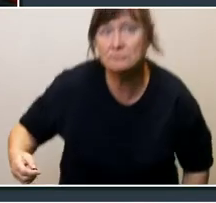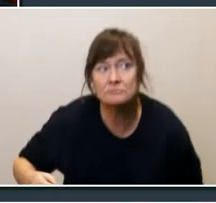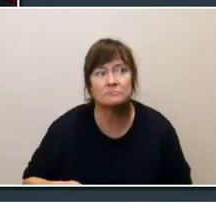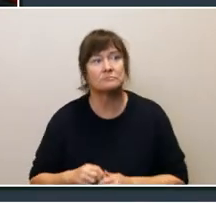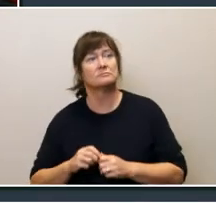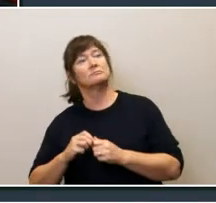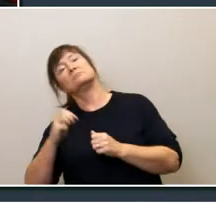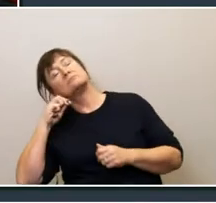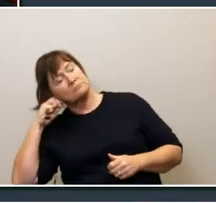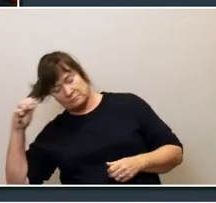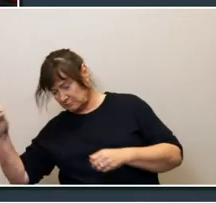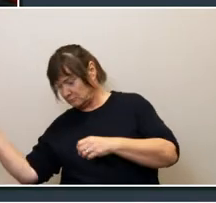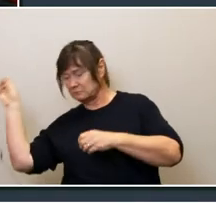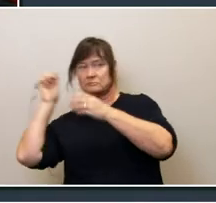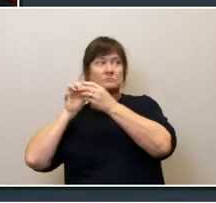submission.